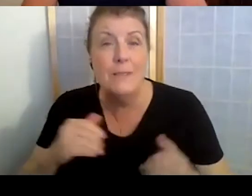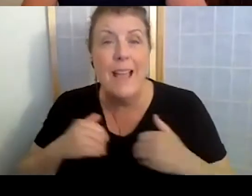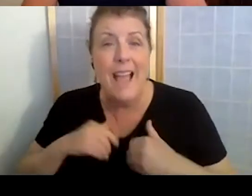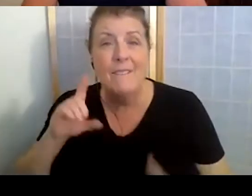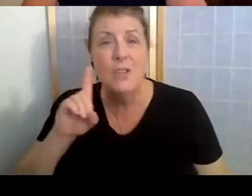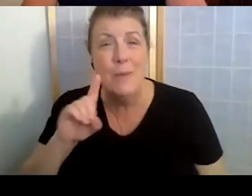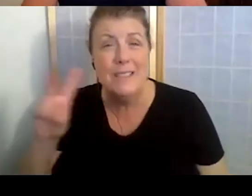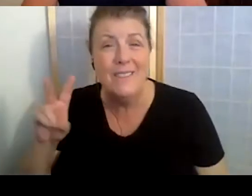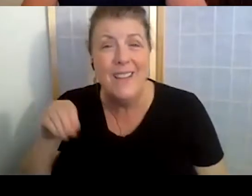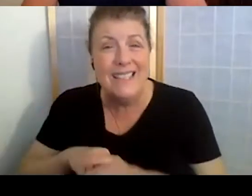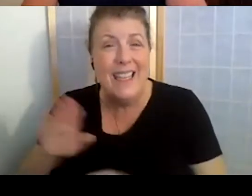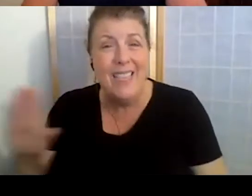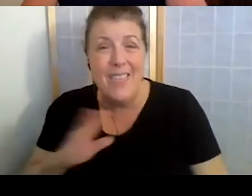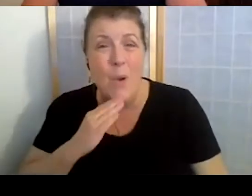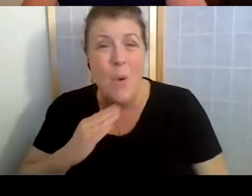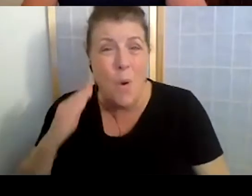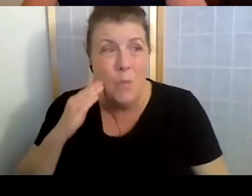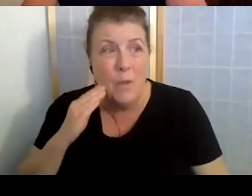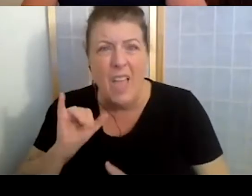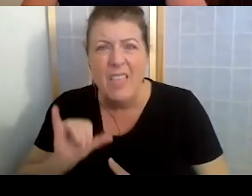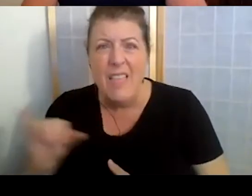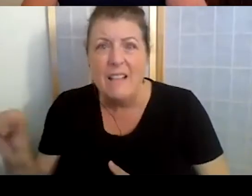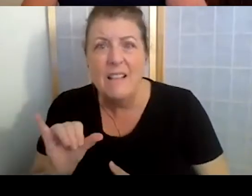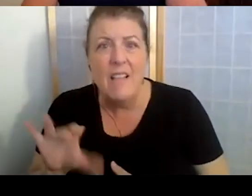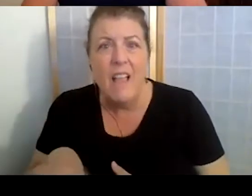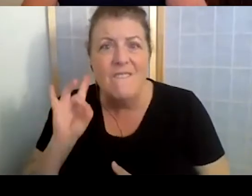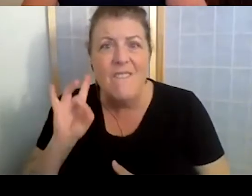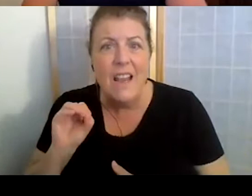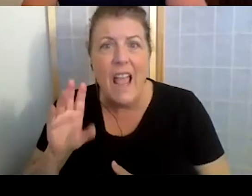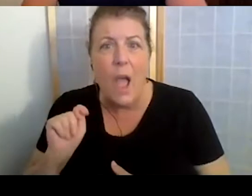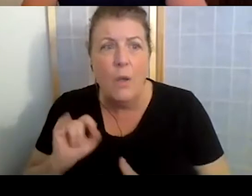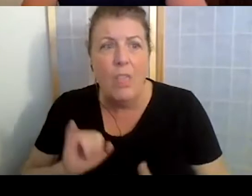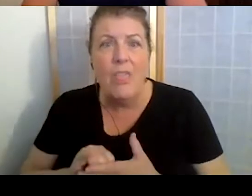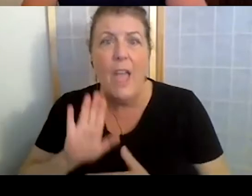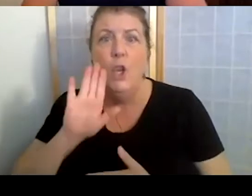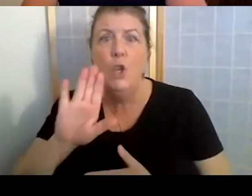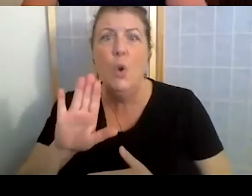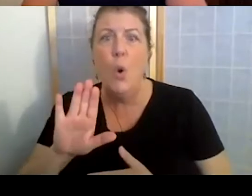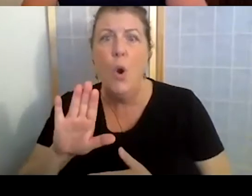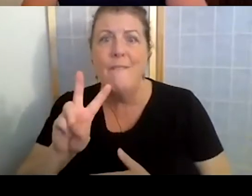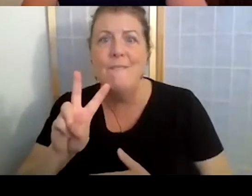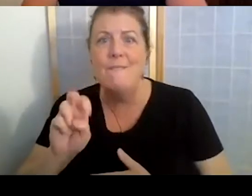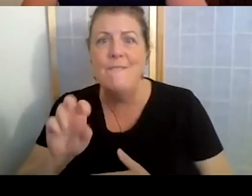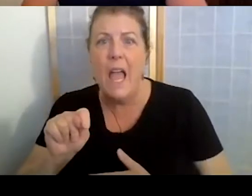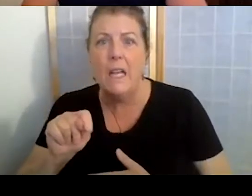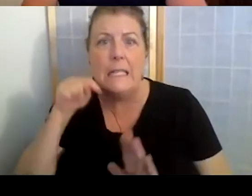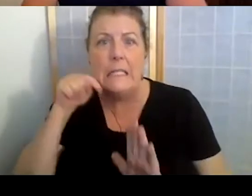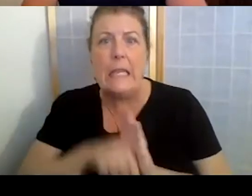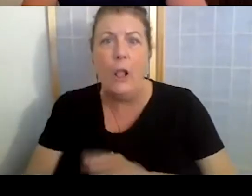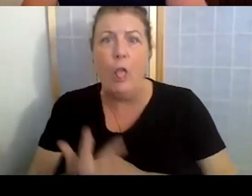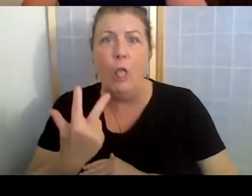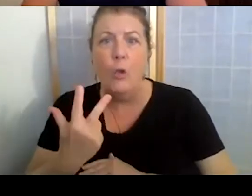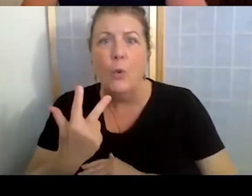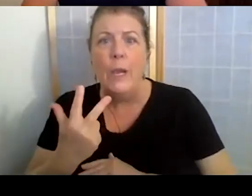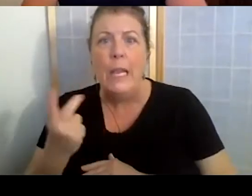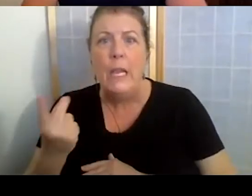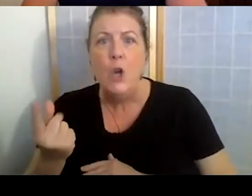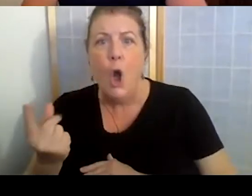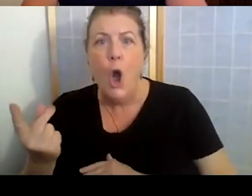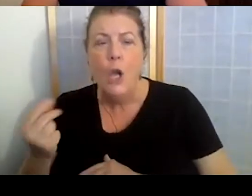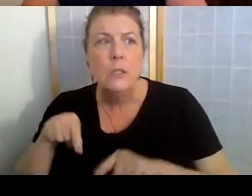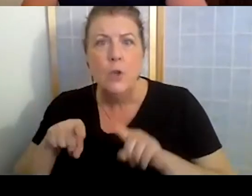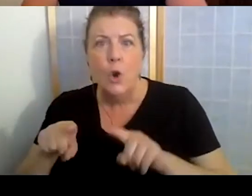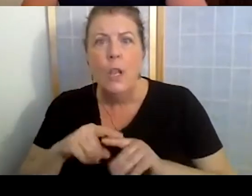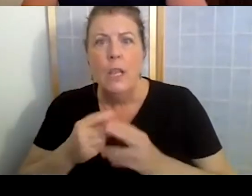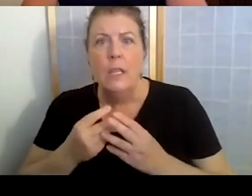like finding out that your vet has killed 3 dogs in his free time or something. It just made no sense to me, you know,